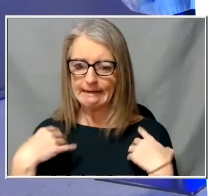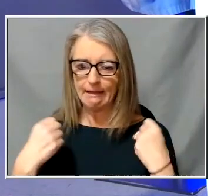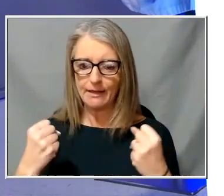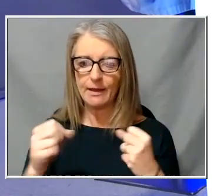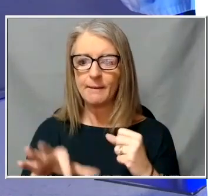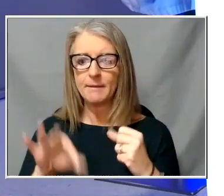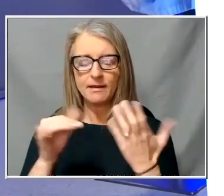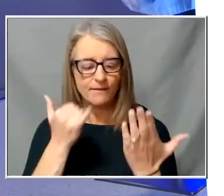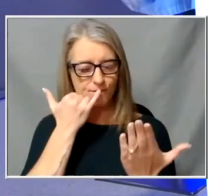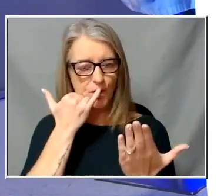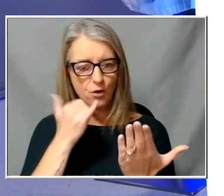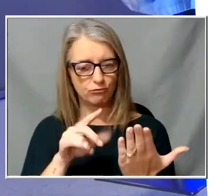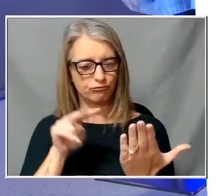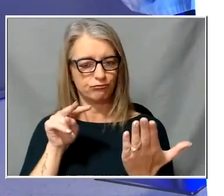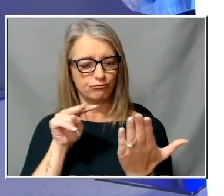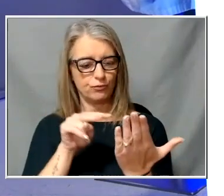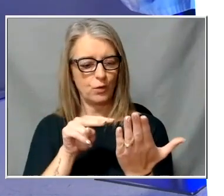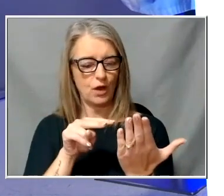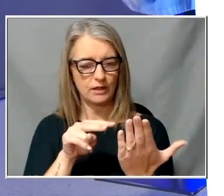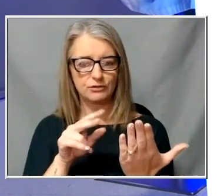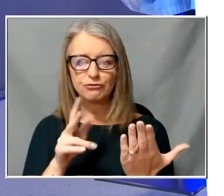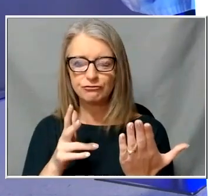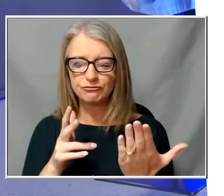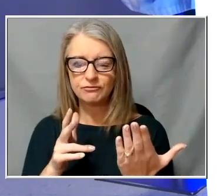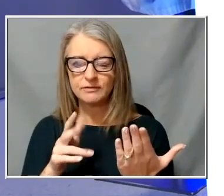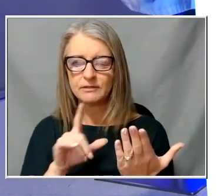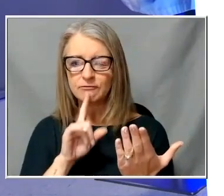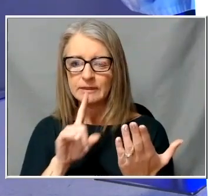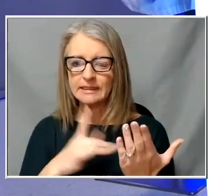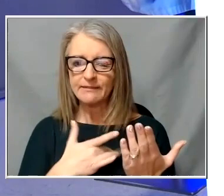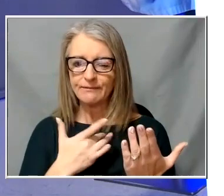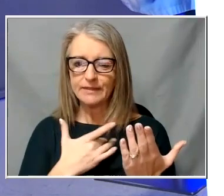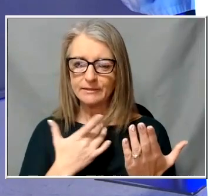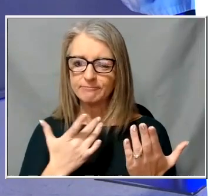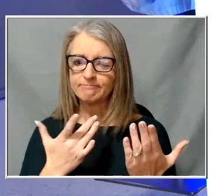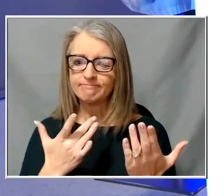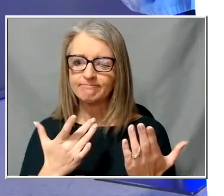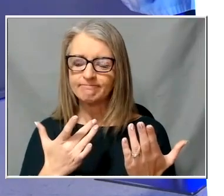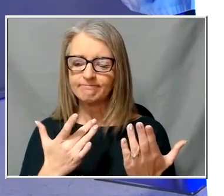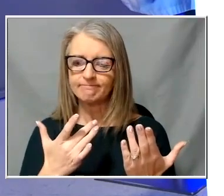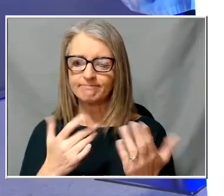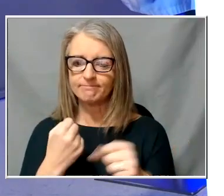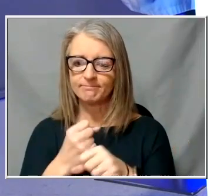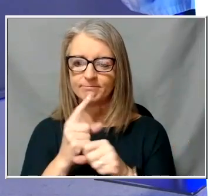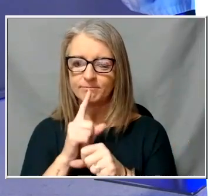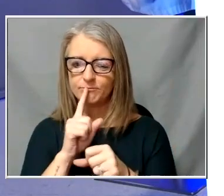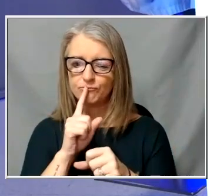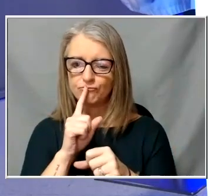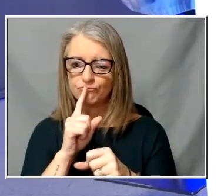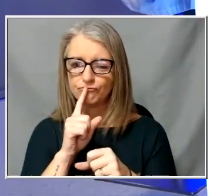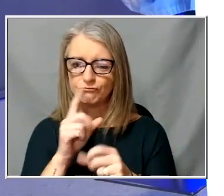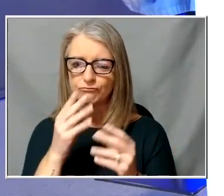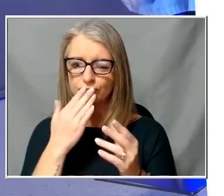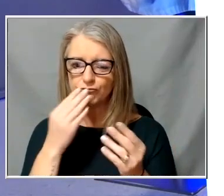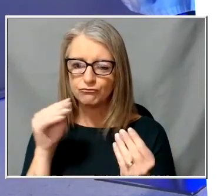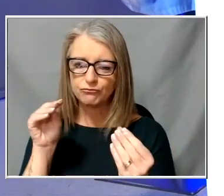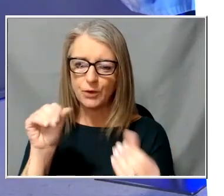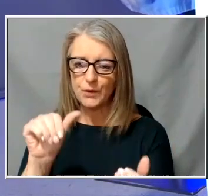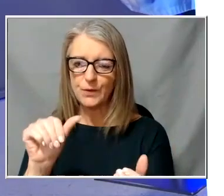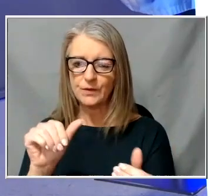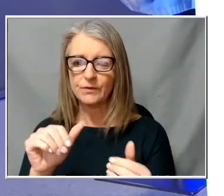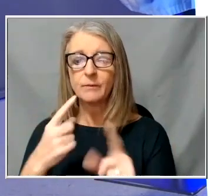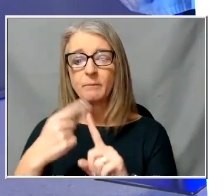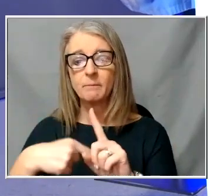phone and being able to watch somebody throw a recipe together. It makes me feel like I actually stand a chance at making it come out pretty decent, right? So you do this